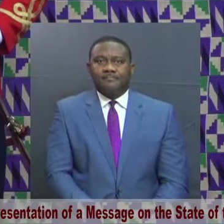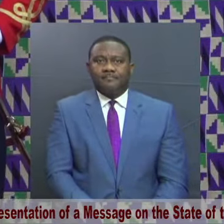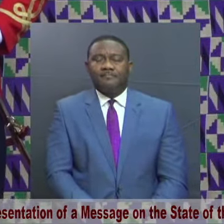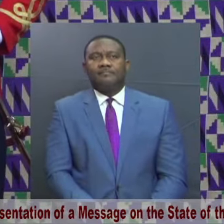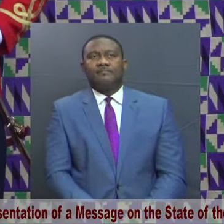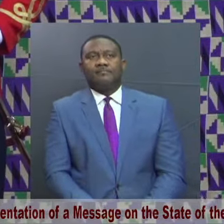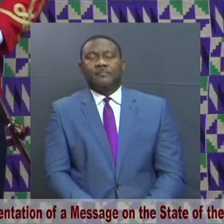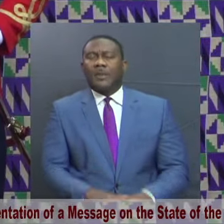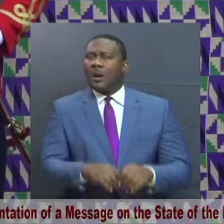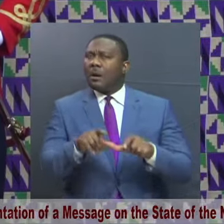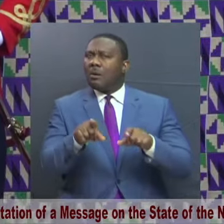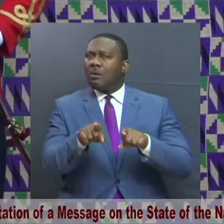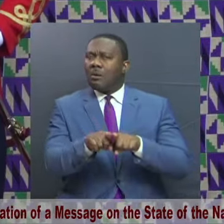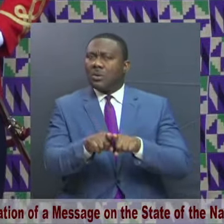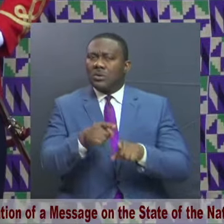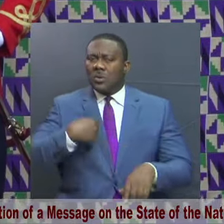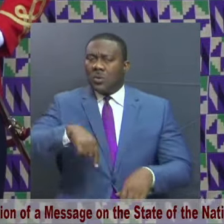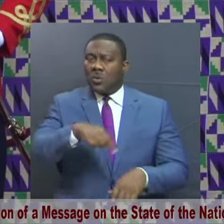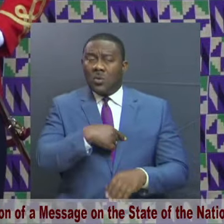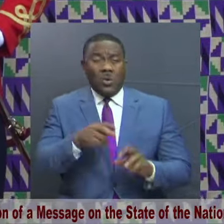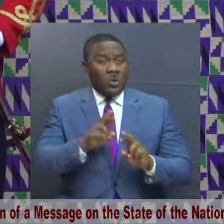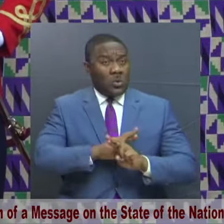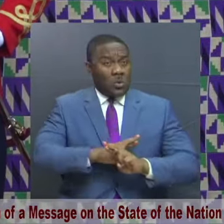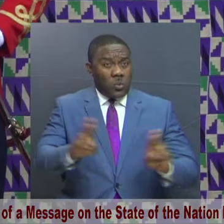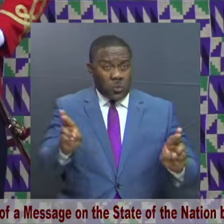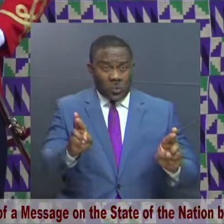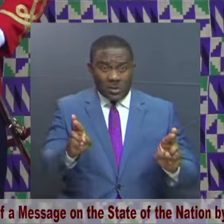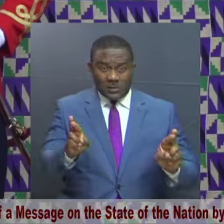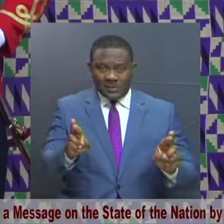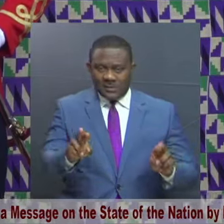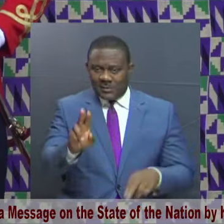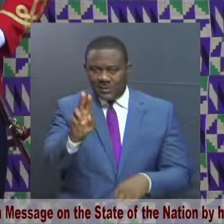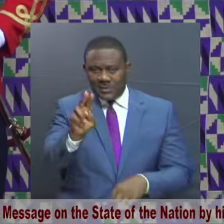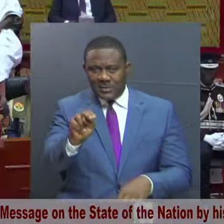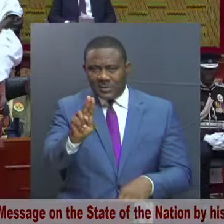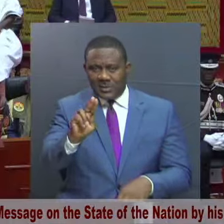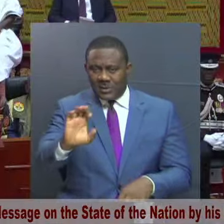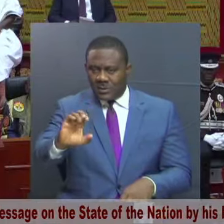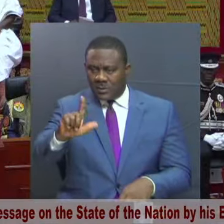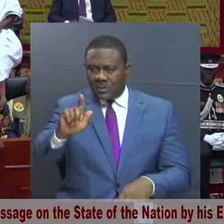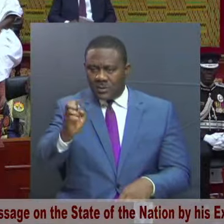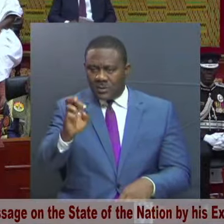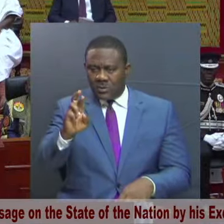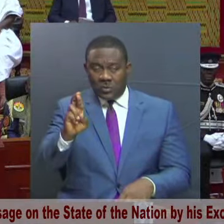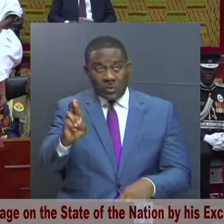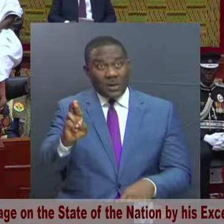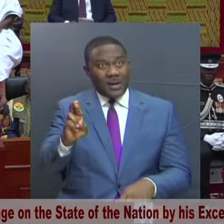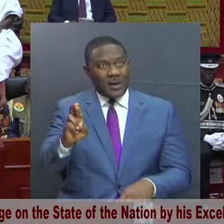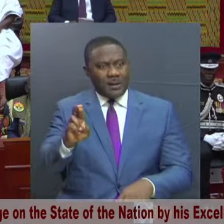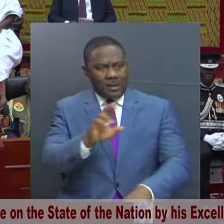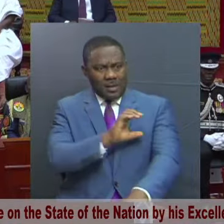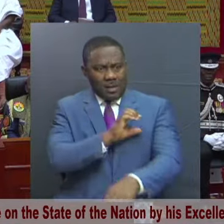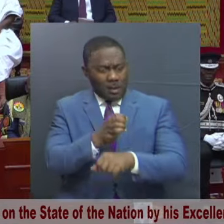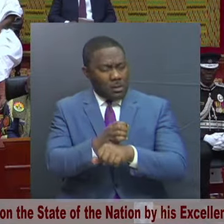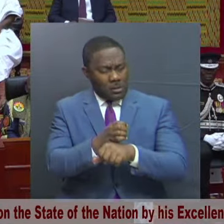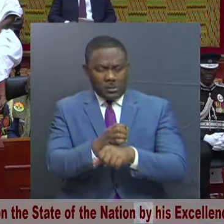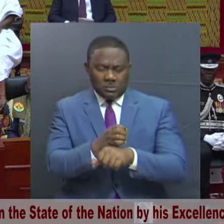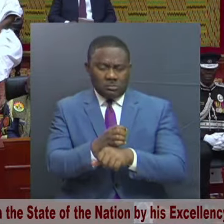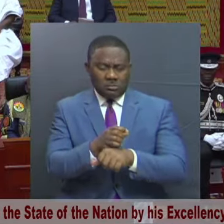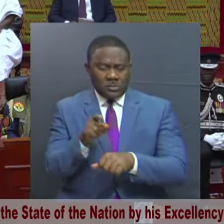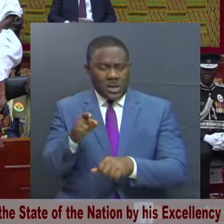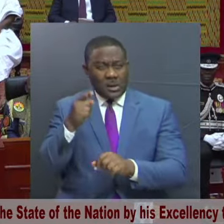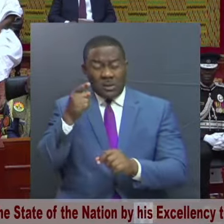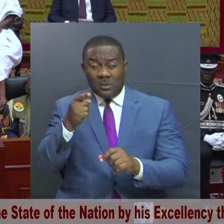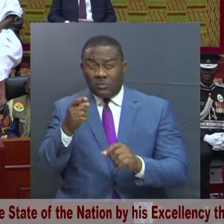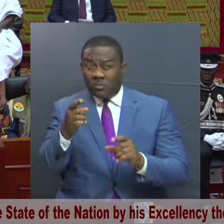furthermore we have committed ourselves to the development of nuclear energy for peaceful purposes as I indicated of the